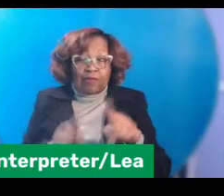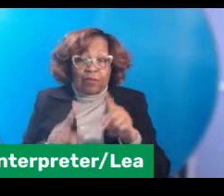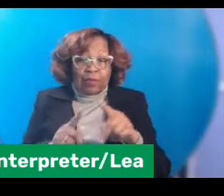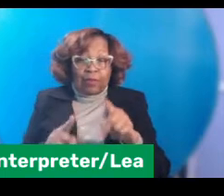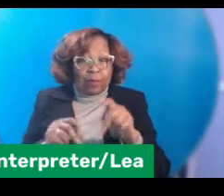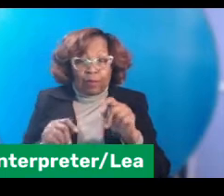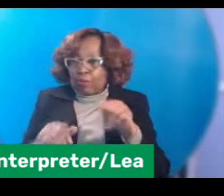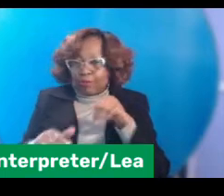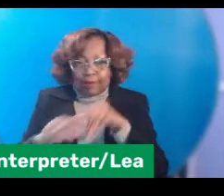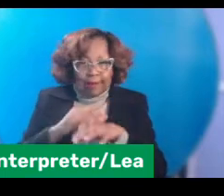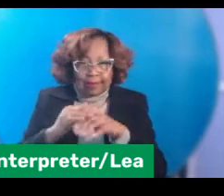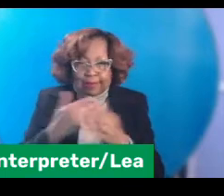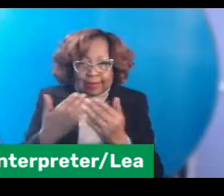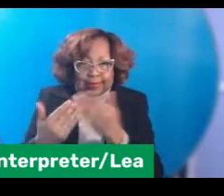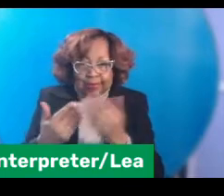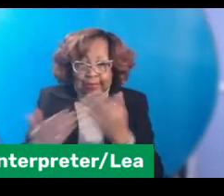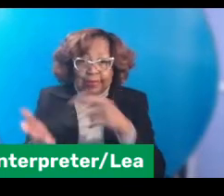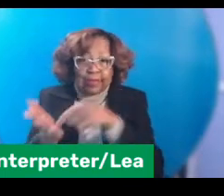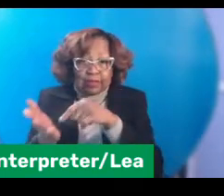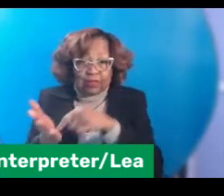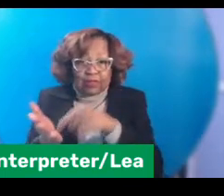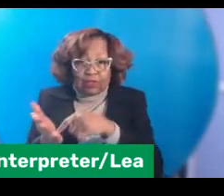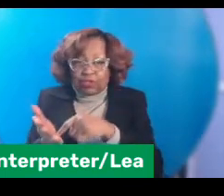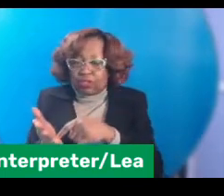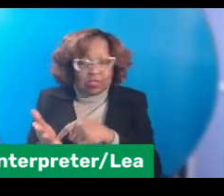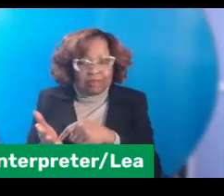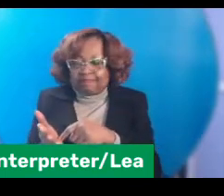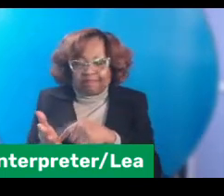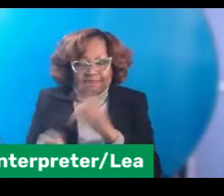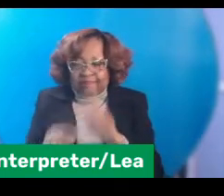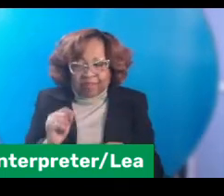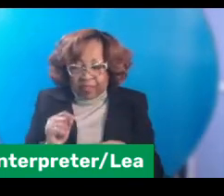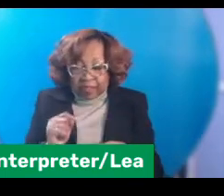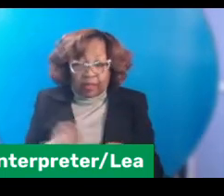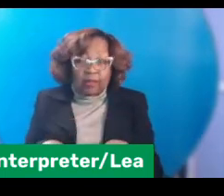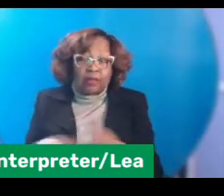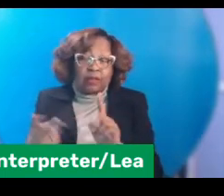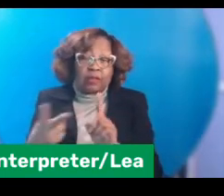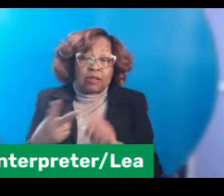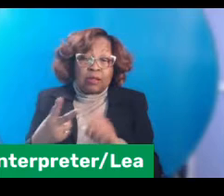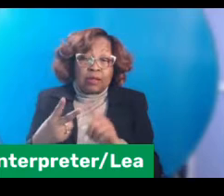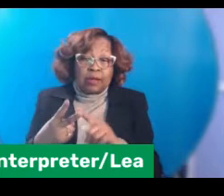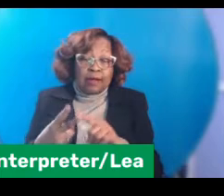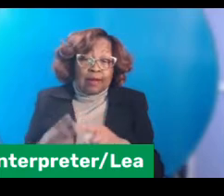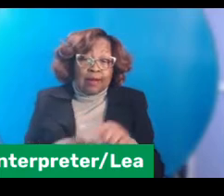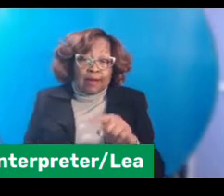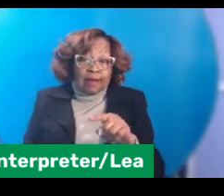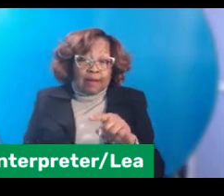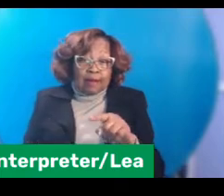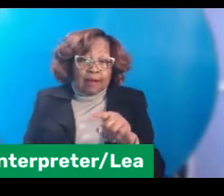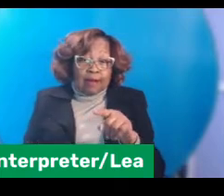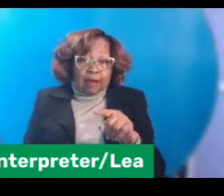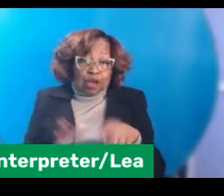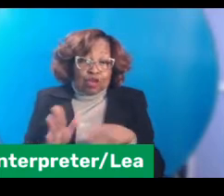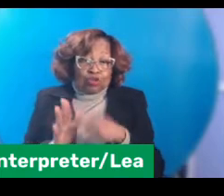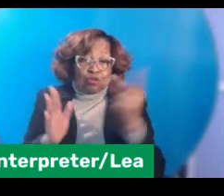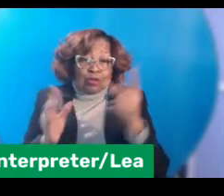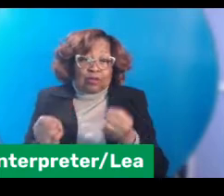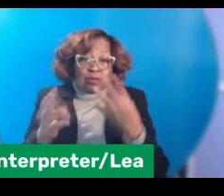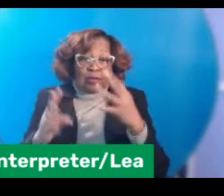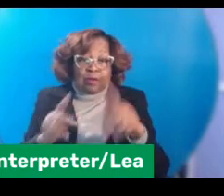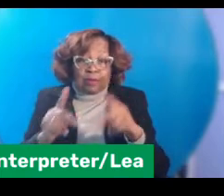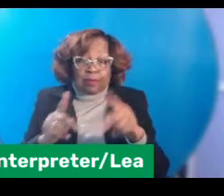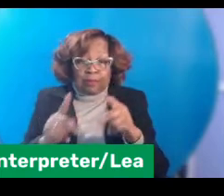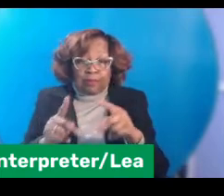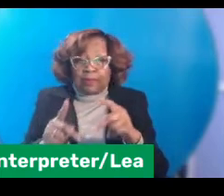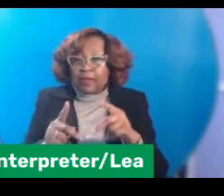them easily and affordably. Another notable statistic is that twice as many Austin residents drink a soda